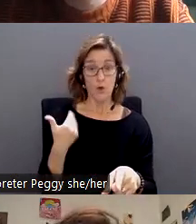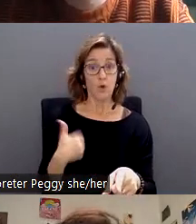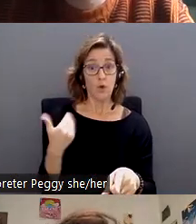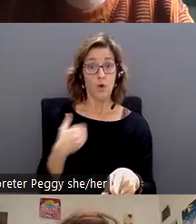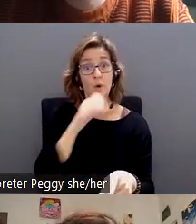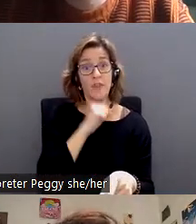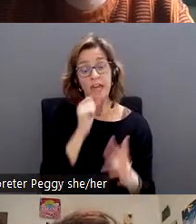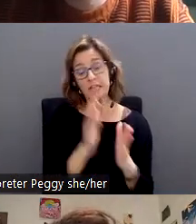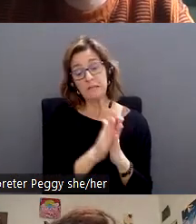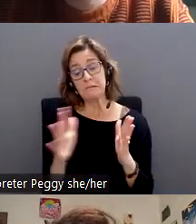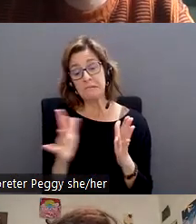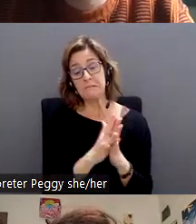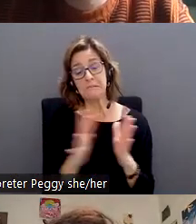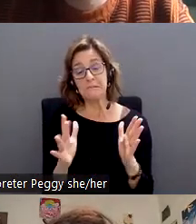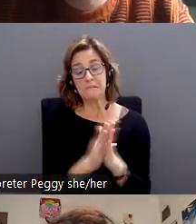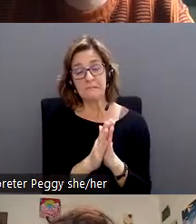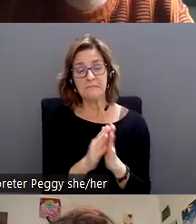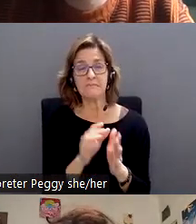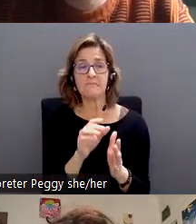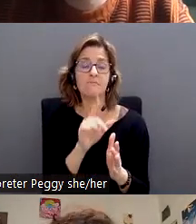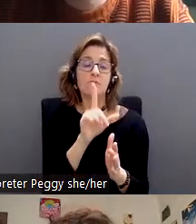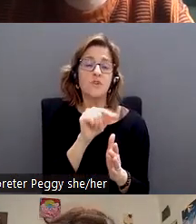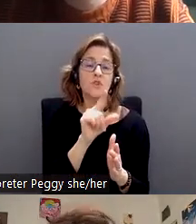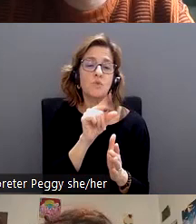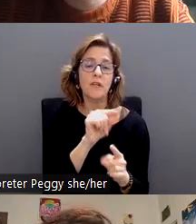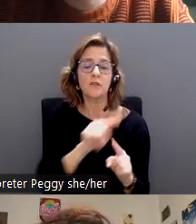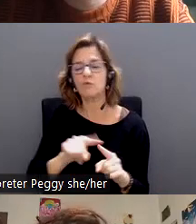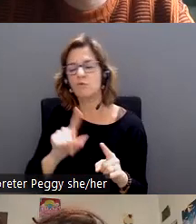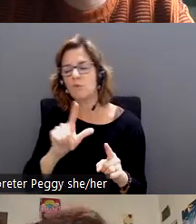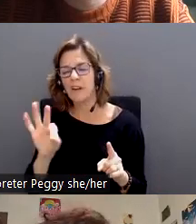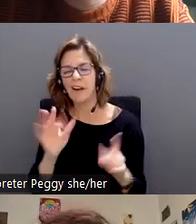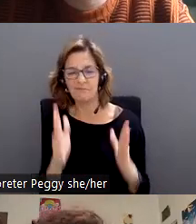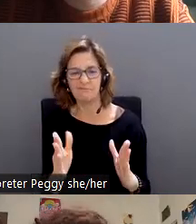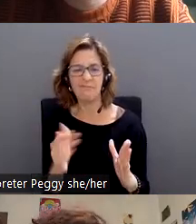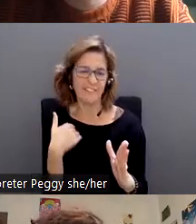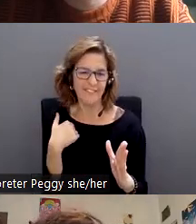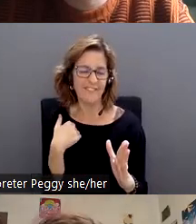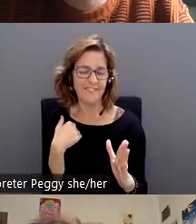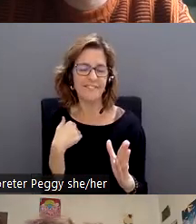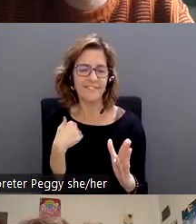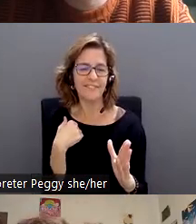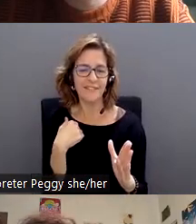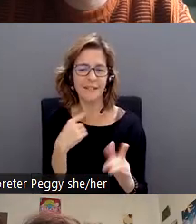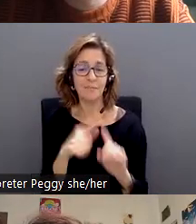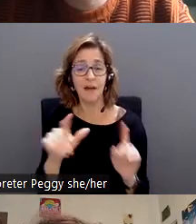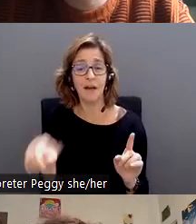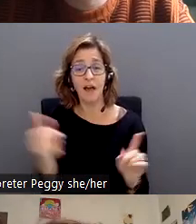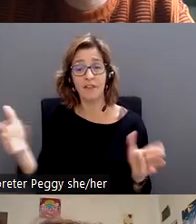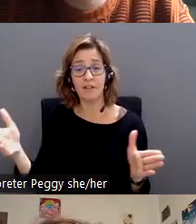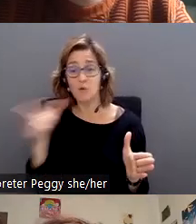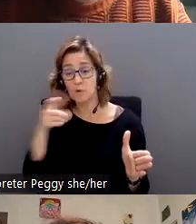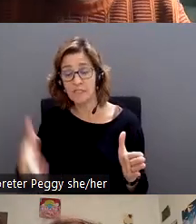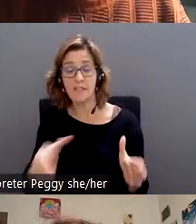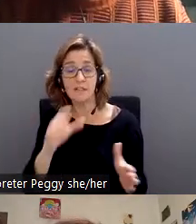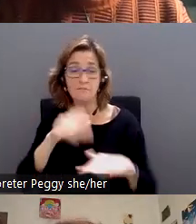perhaps of, mid to late 20s, but we also have a number of people who are in their